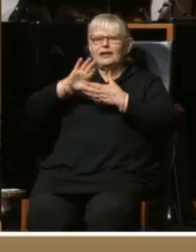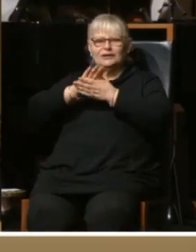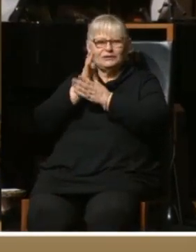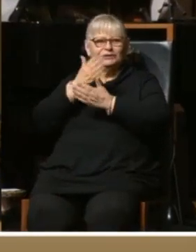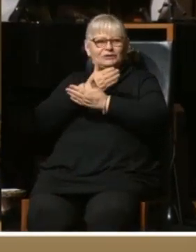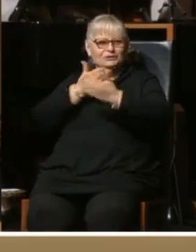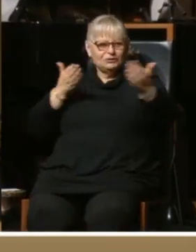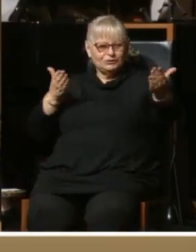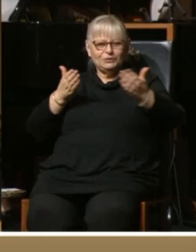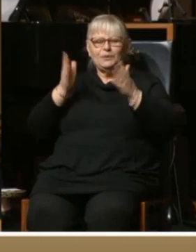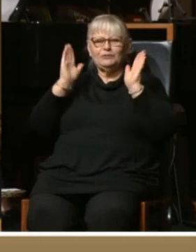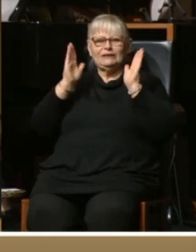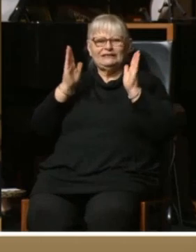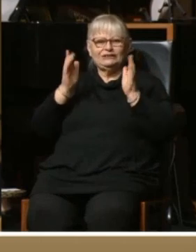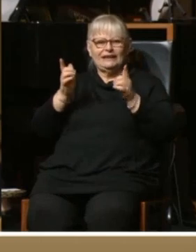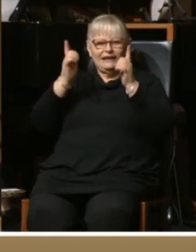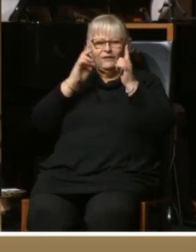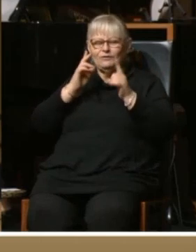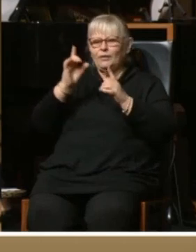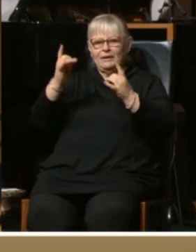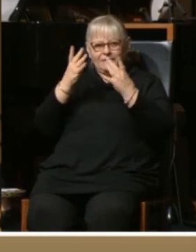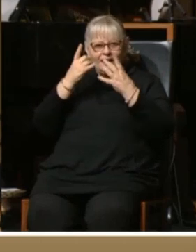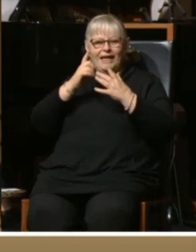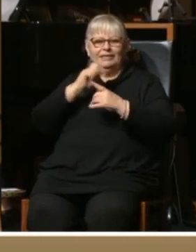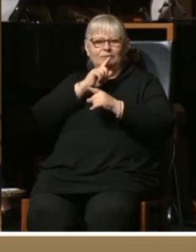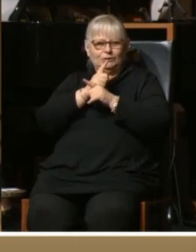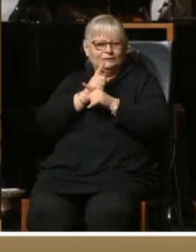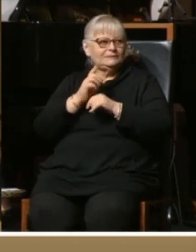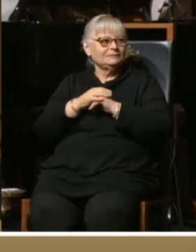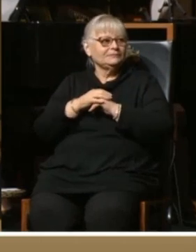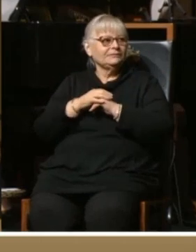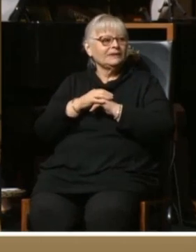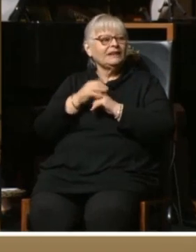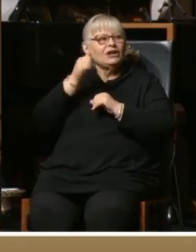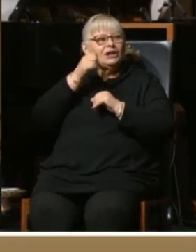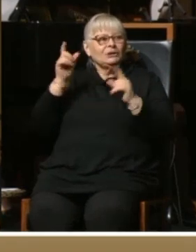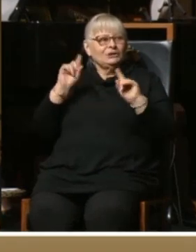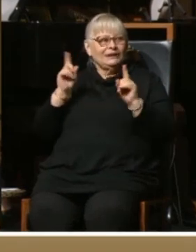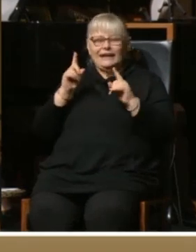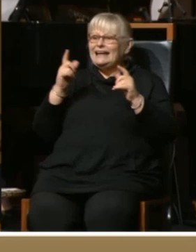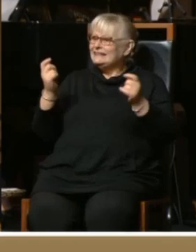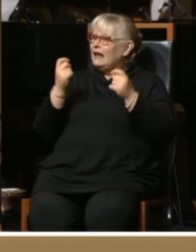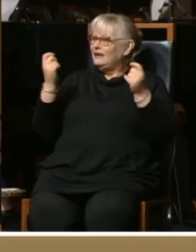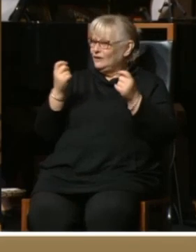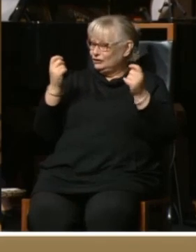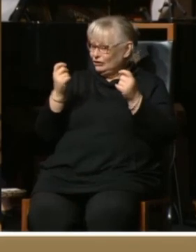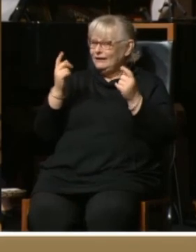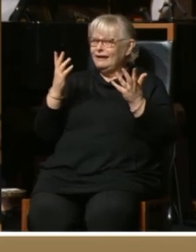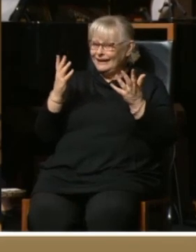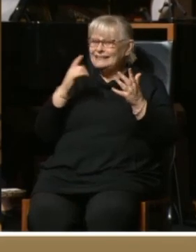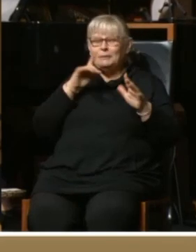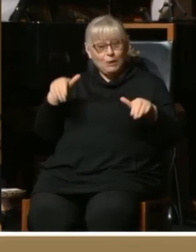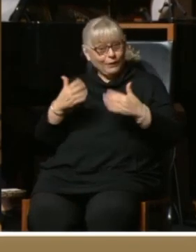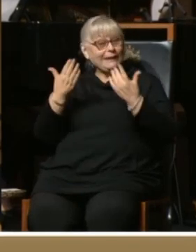to each of our faith leaders for their blessings and inspirations. Whilst today is an anniversary, it's also a